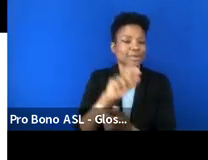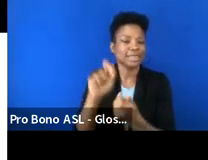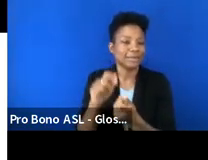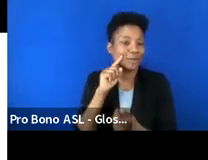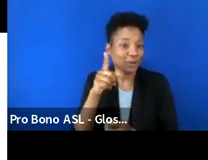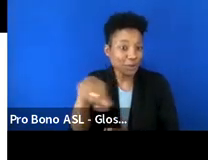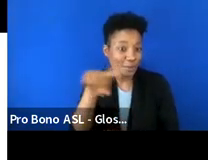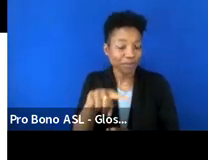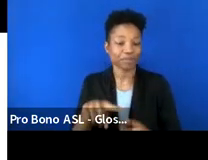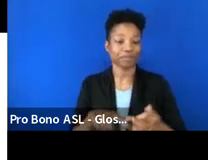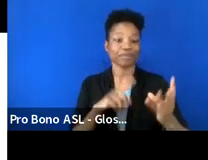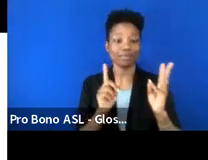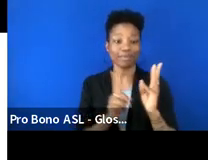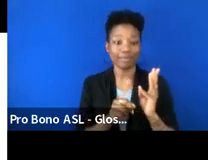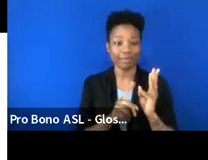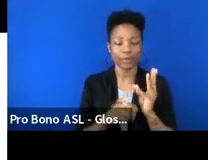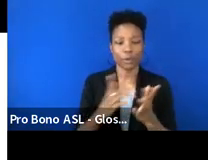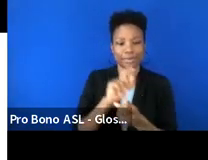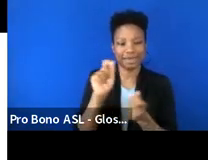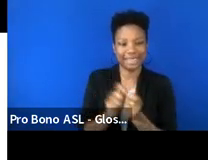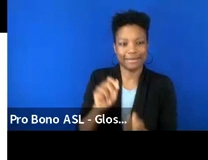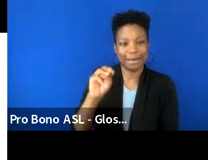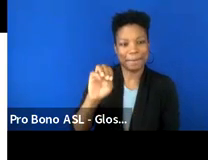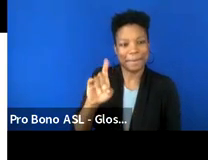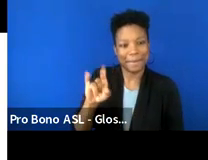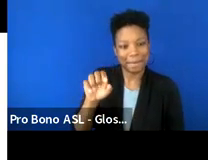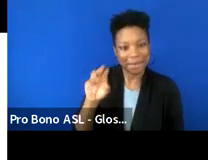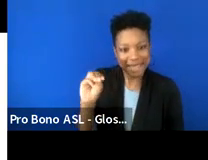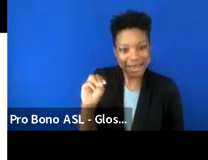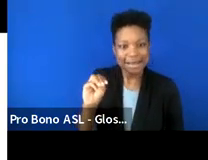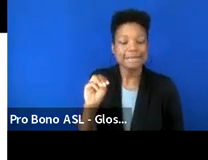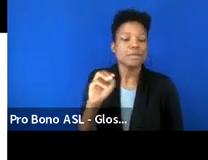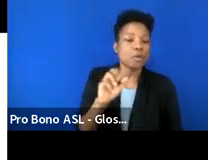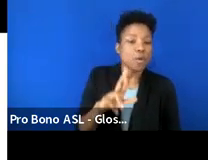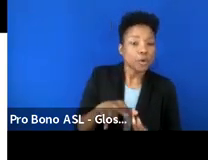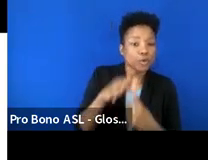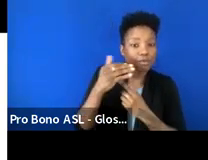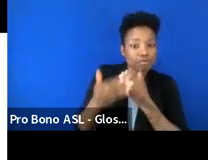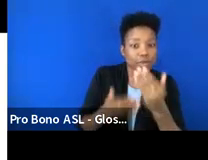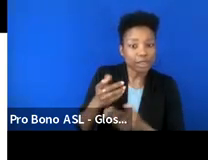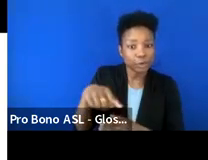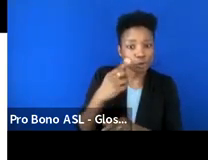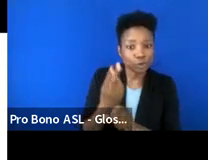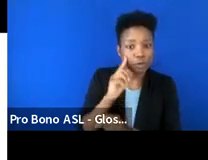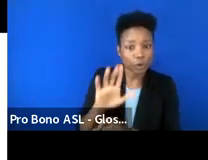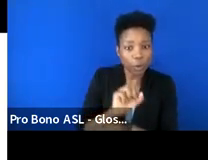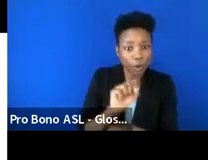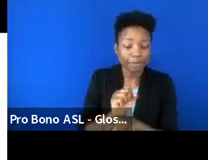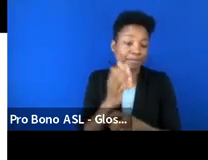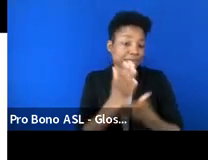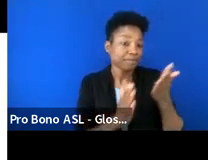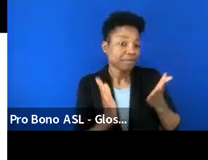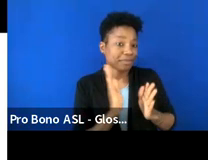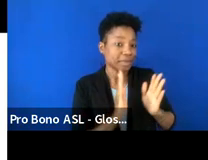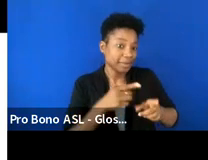Number six, the specific medium you work in or unique process you use. Now, some of you may be theater artists. Some of you may work in